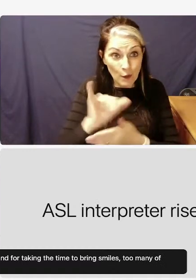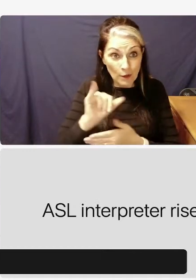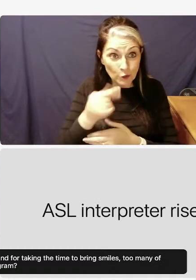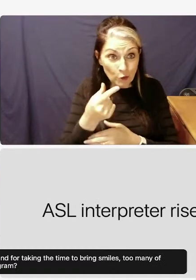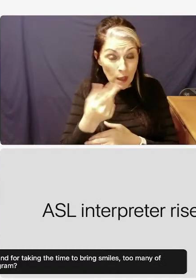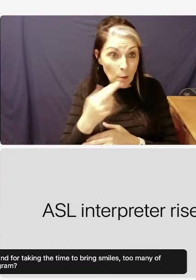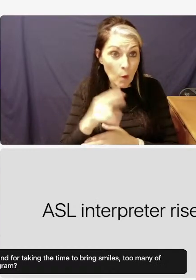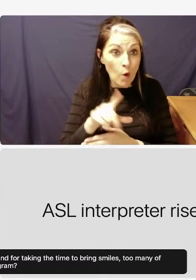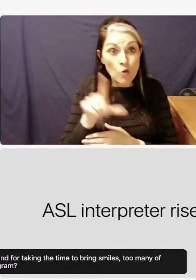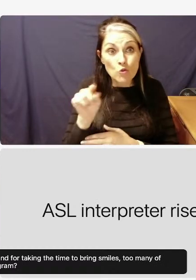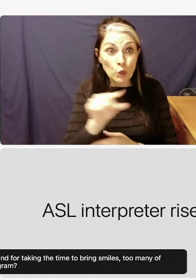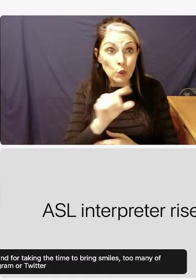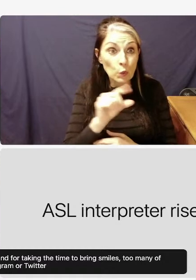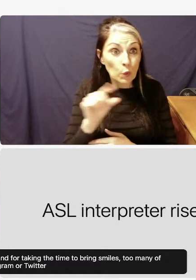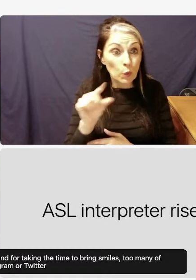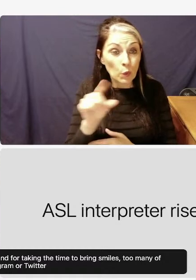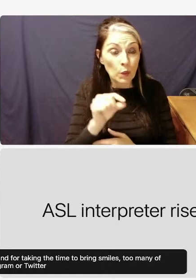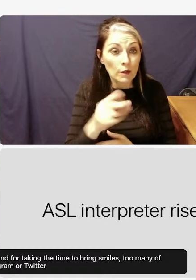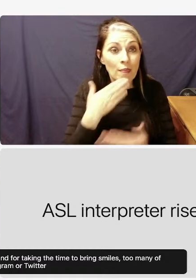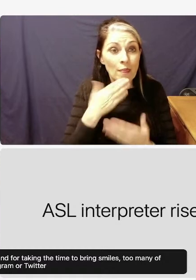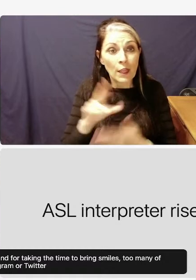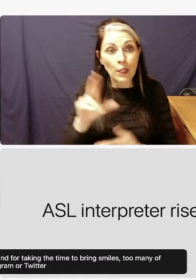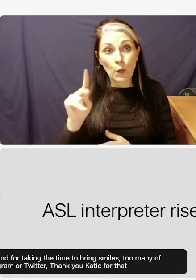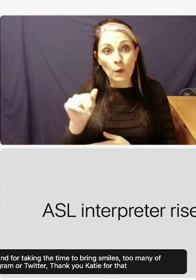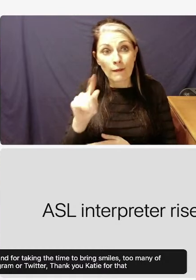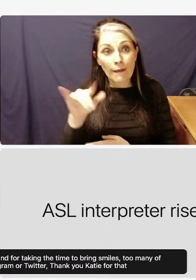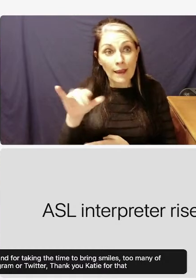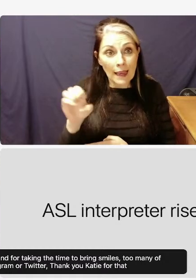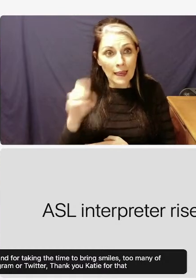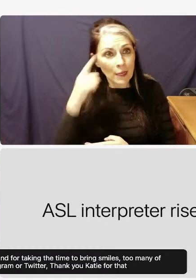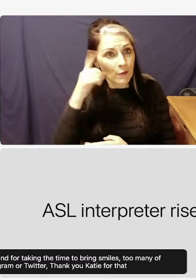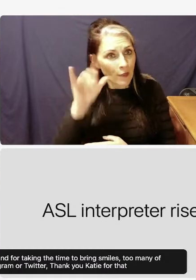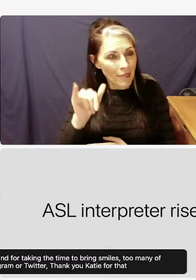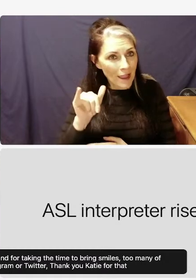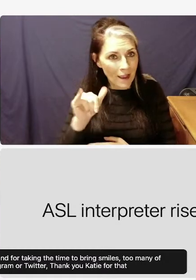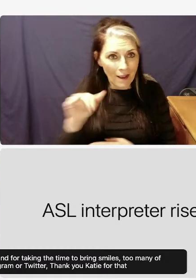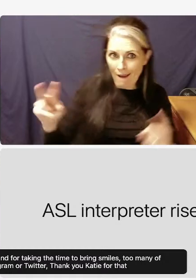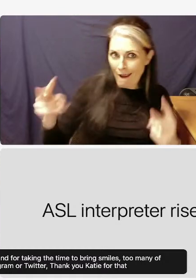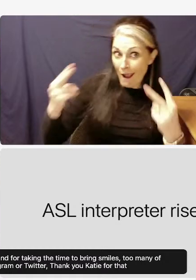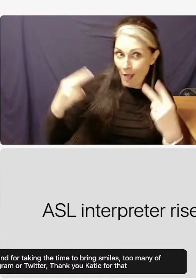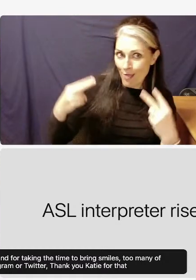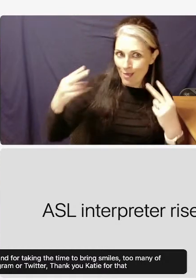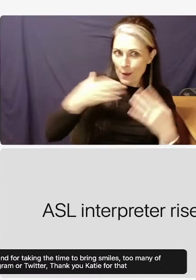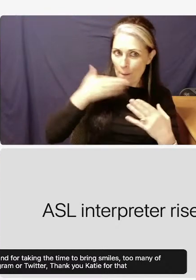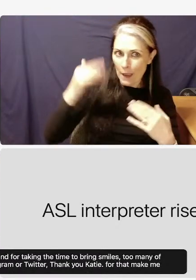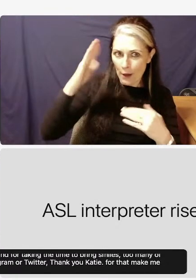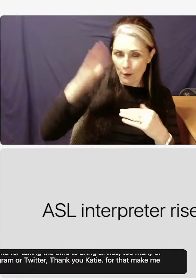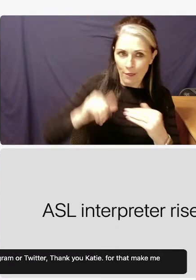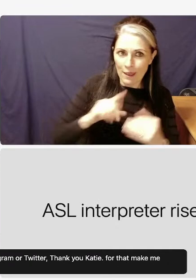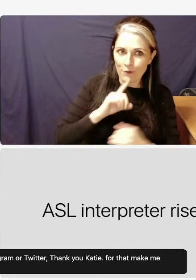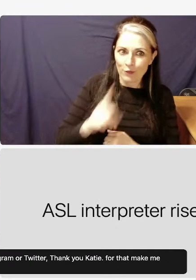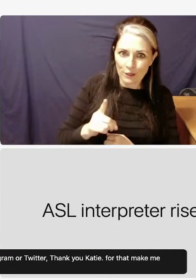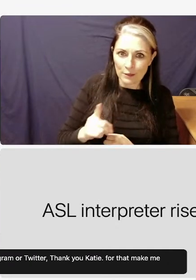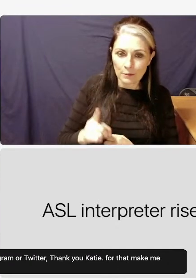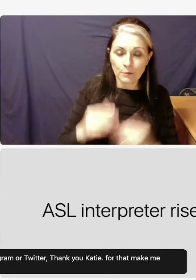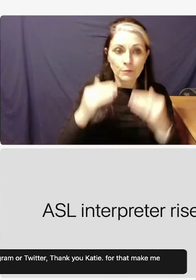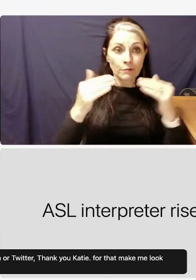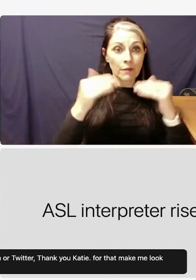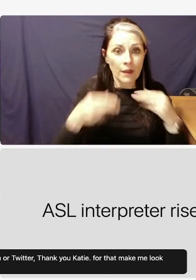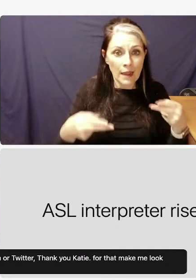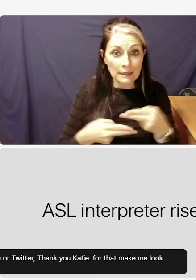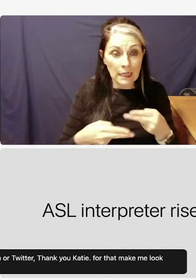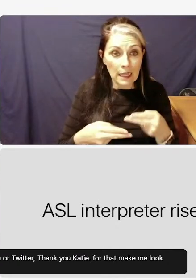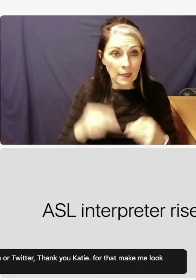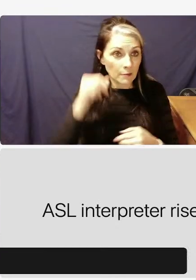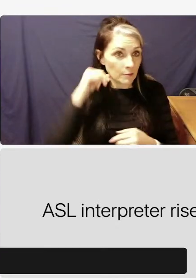twitter uh thank you katie for that you always make me look better than than i am there uh the next slide please